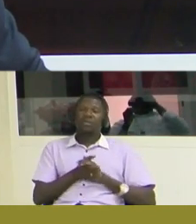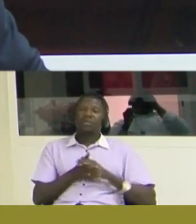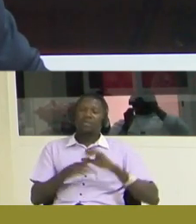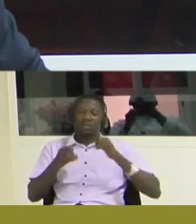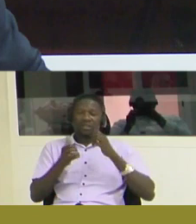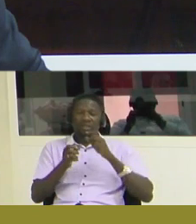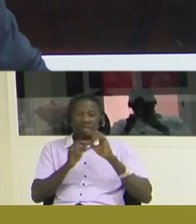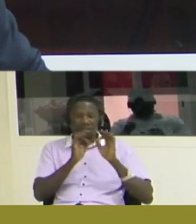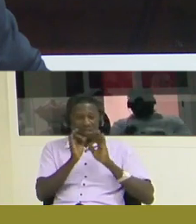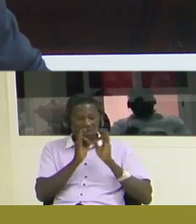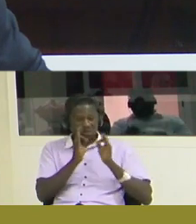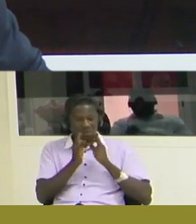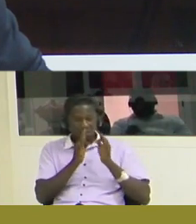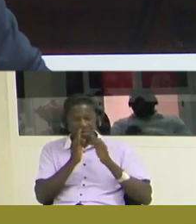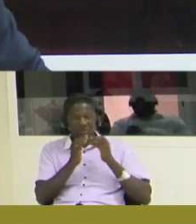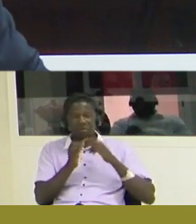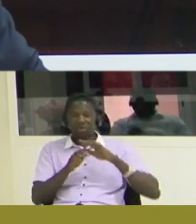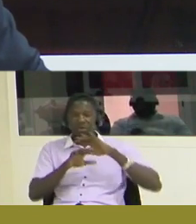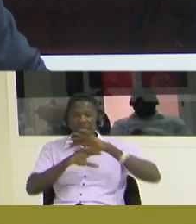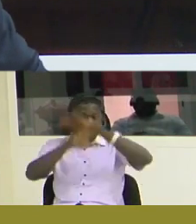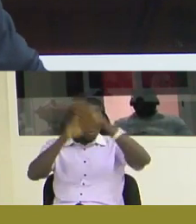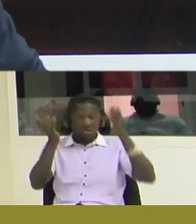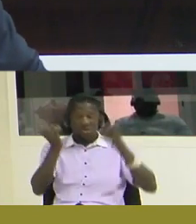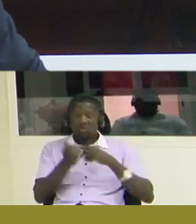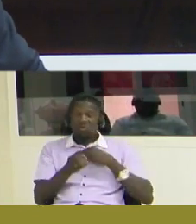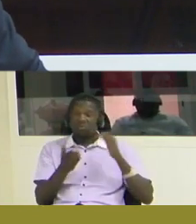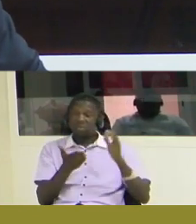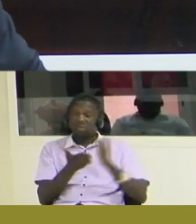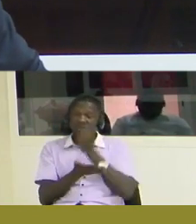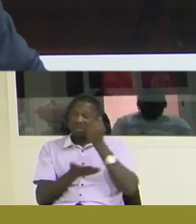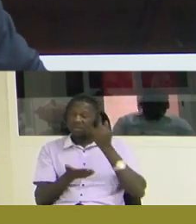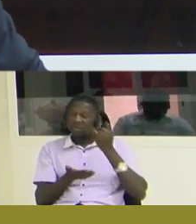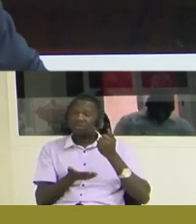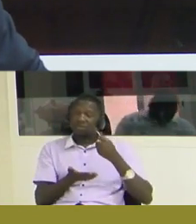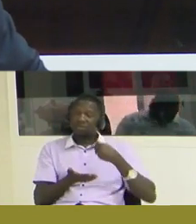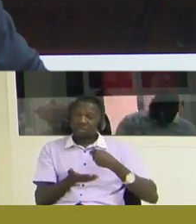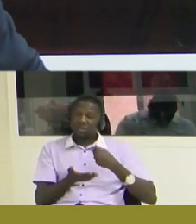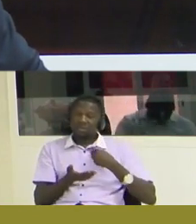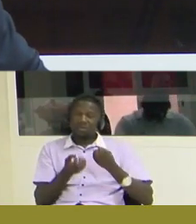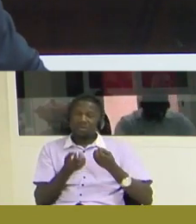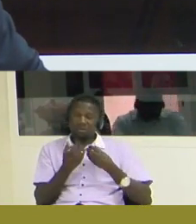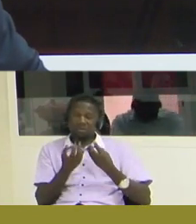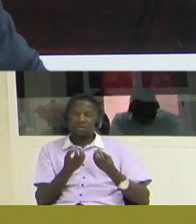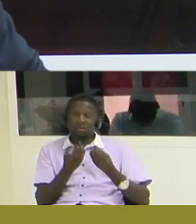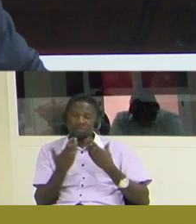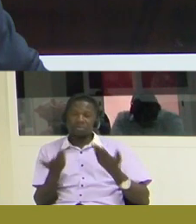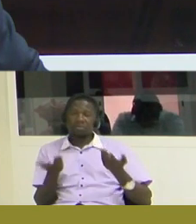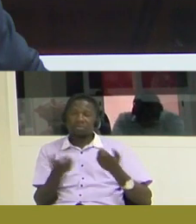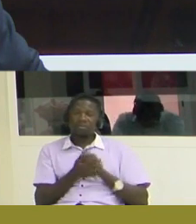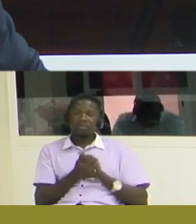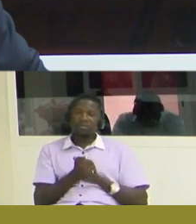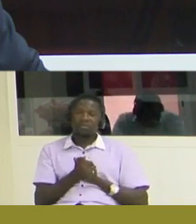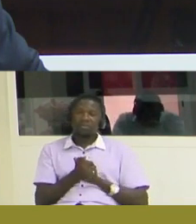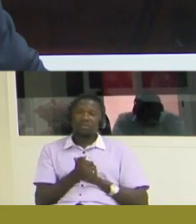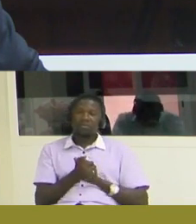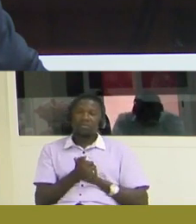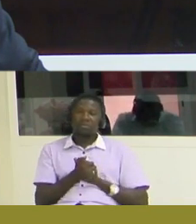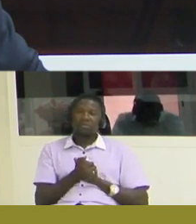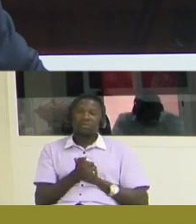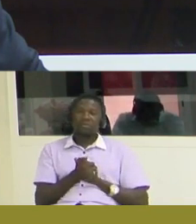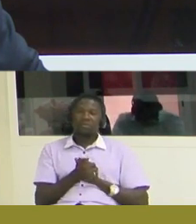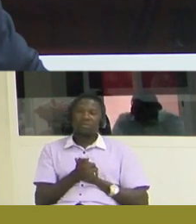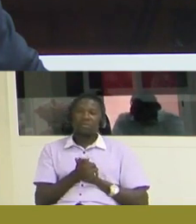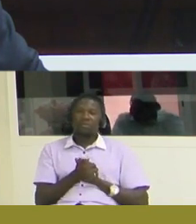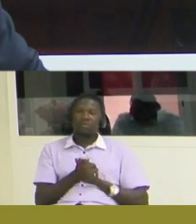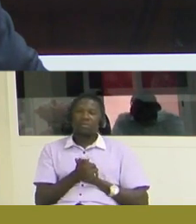yep lumen achieve I was sitting near him and he was explaining things to him things like what I've achieved